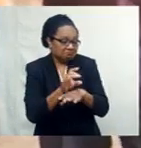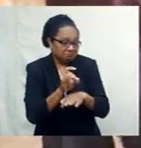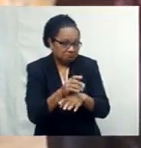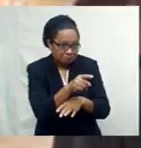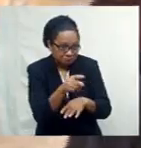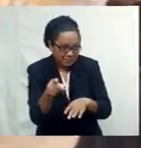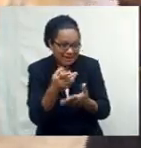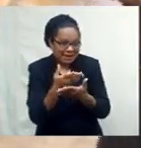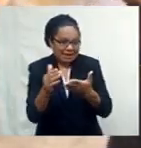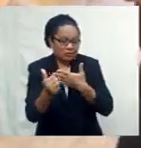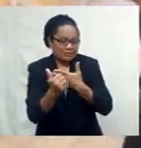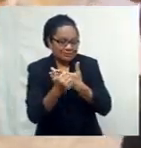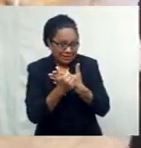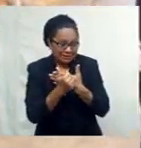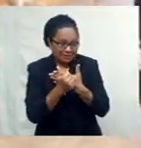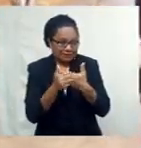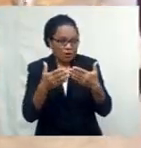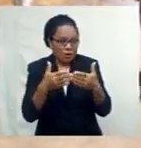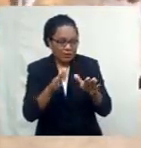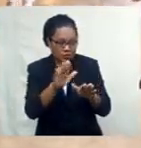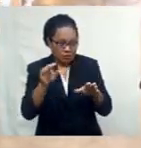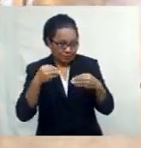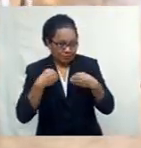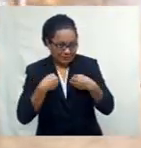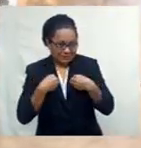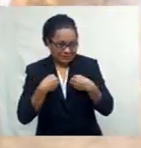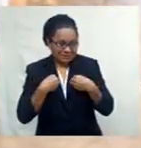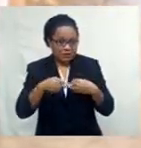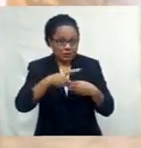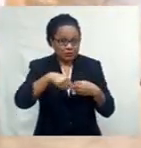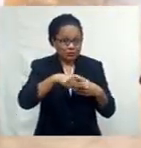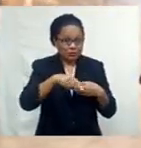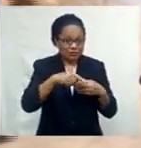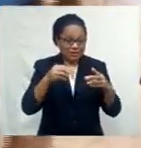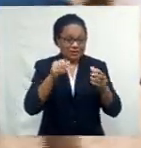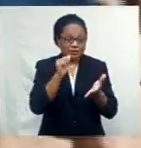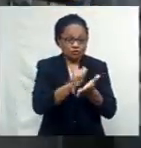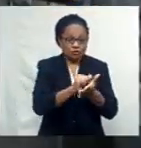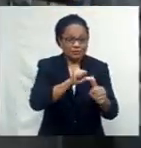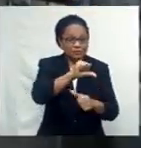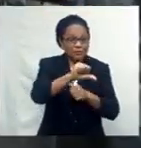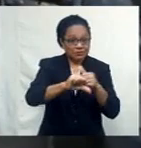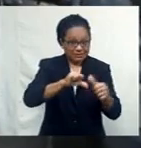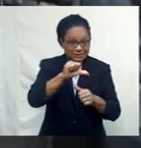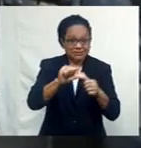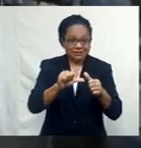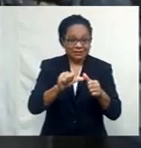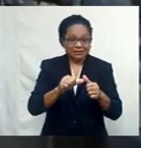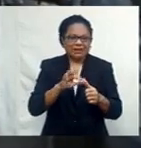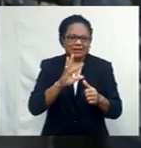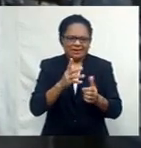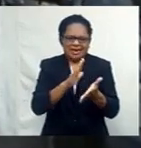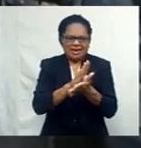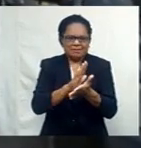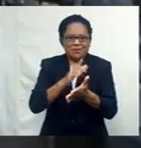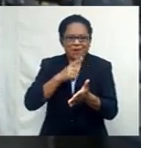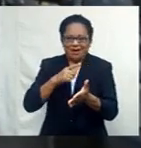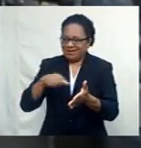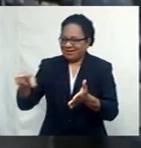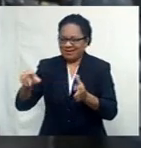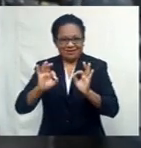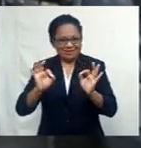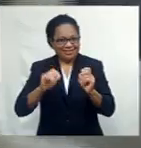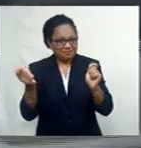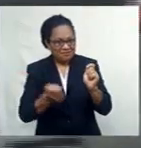safely operating businesses. Suva Retailers Association President Jitesh Patel says instead of being given fines on the spot,